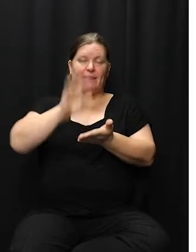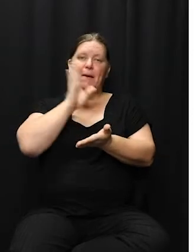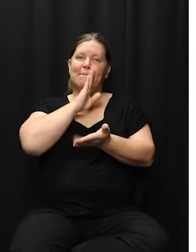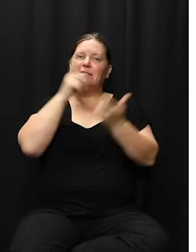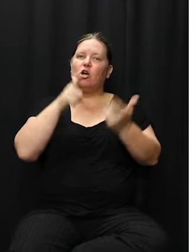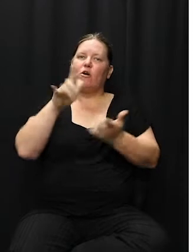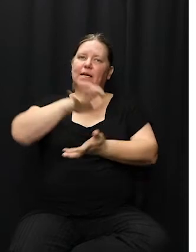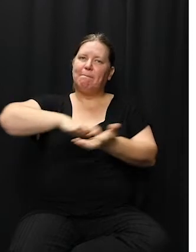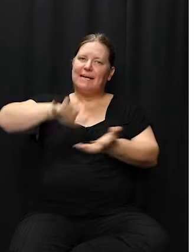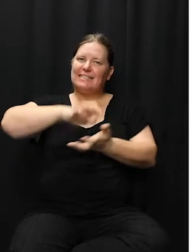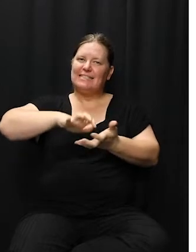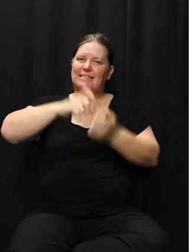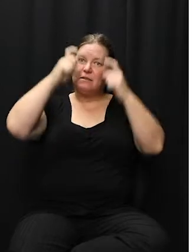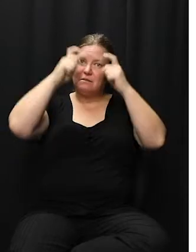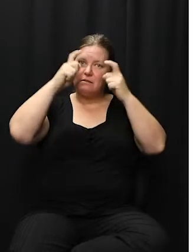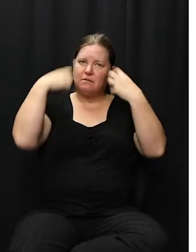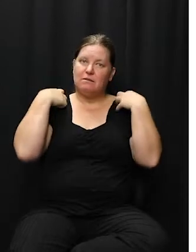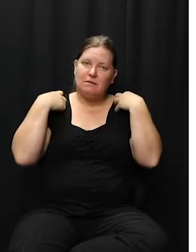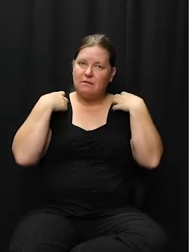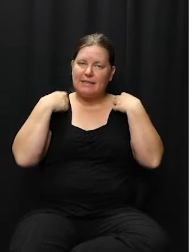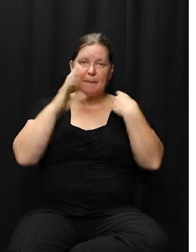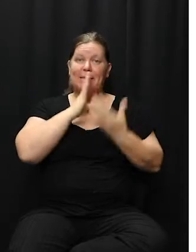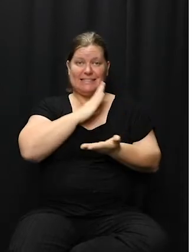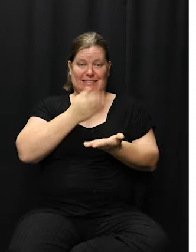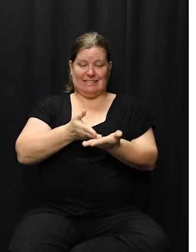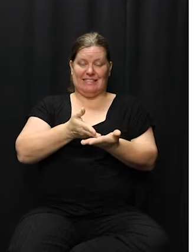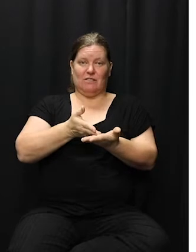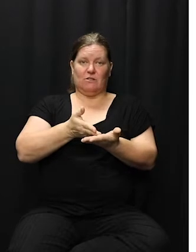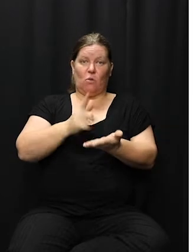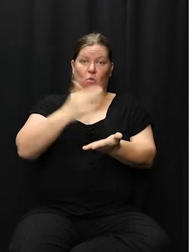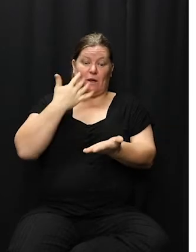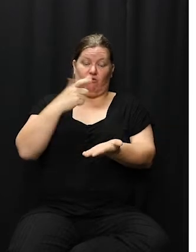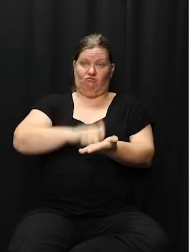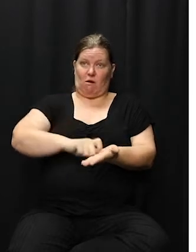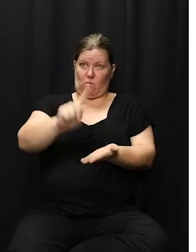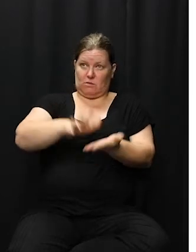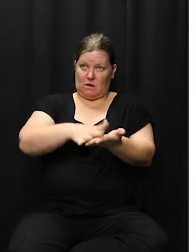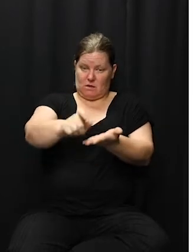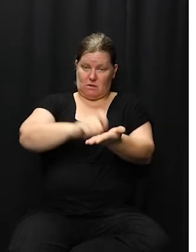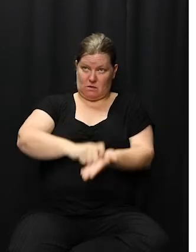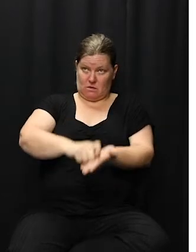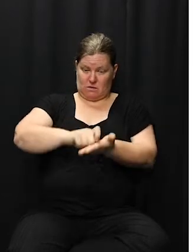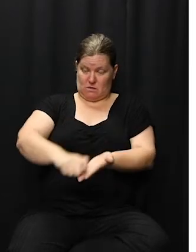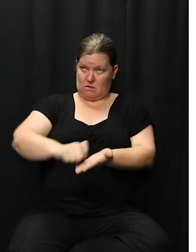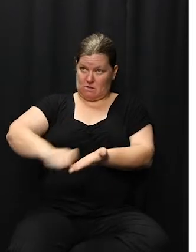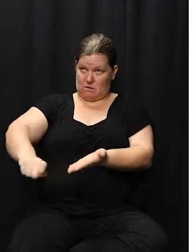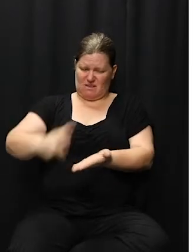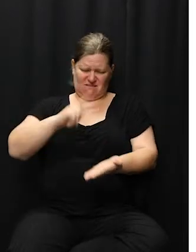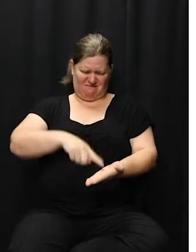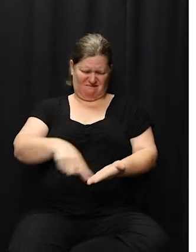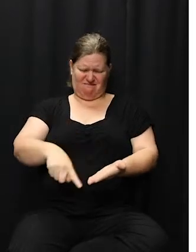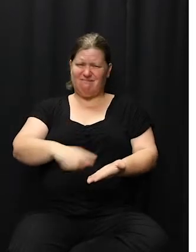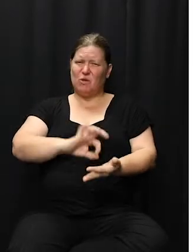that can get missed, like with facial expression or directions. If you just write the actual manual signs, it